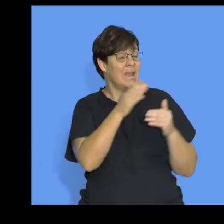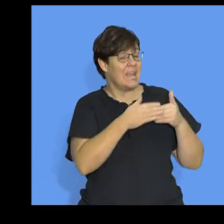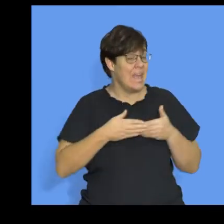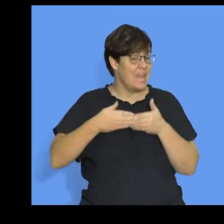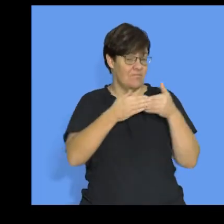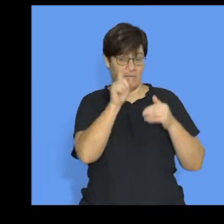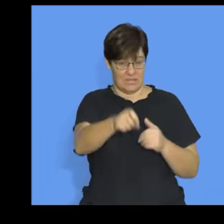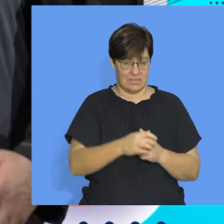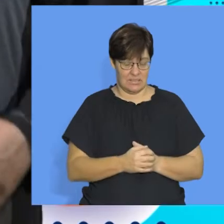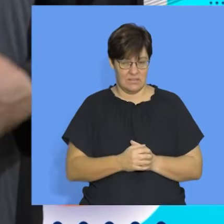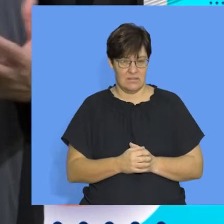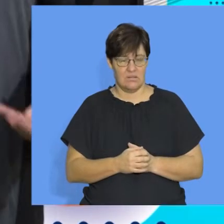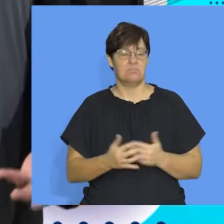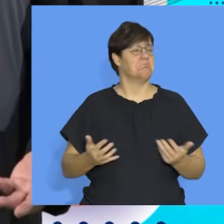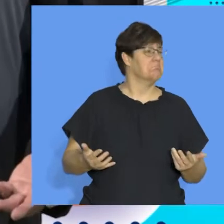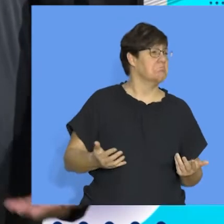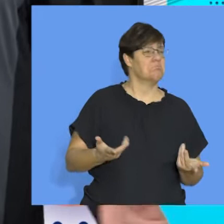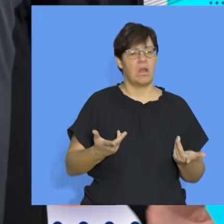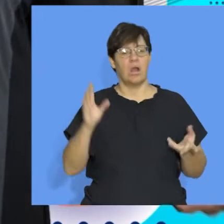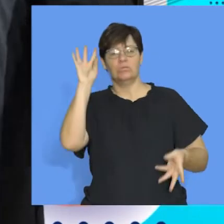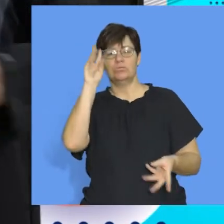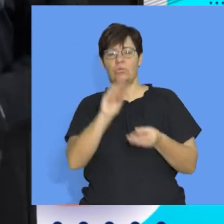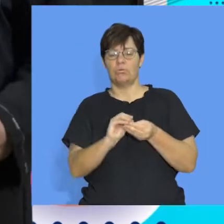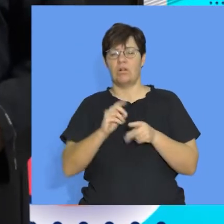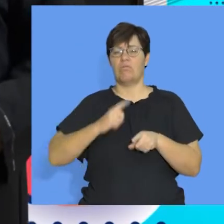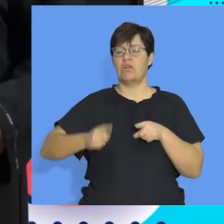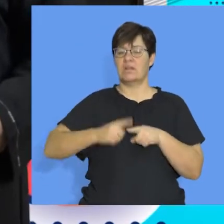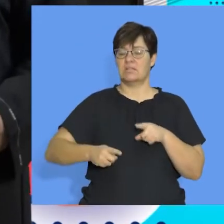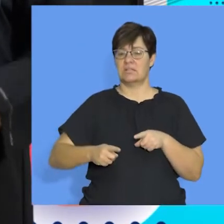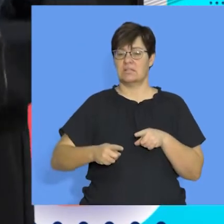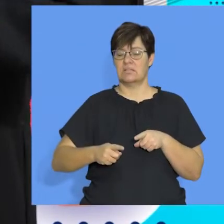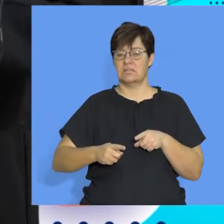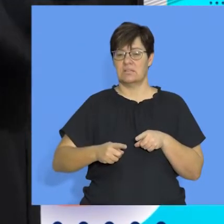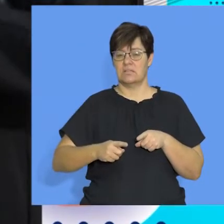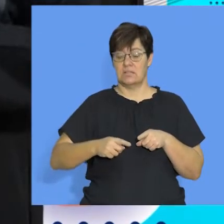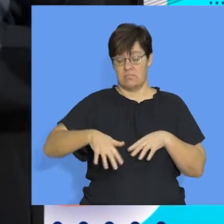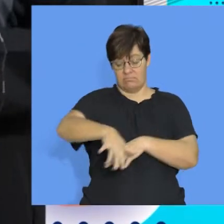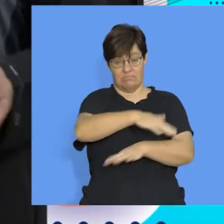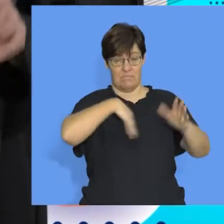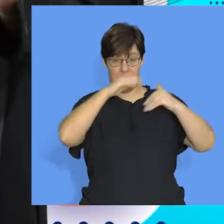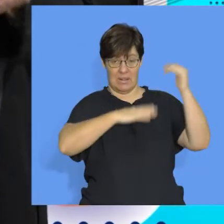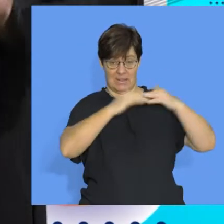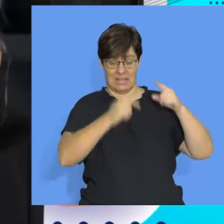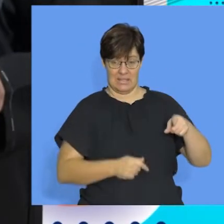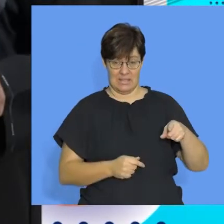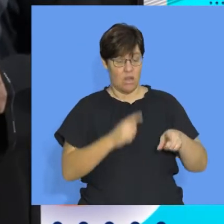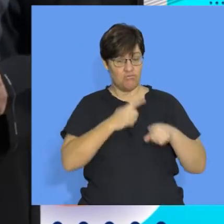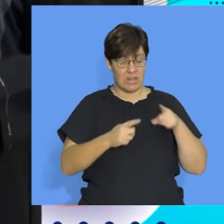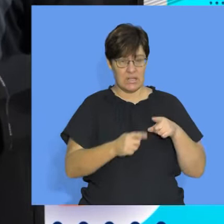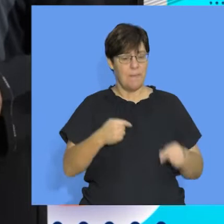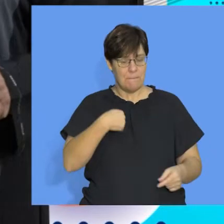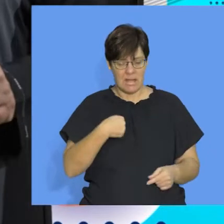because if you are given the total rent of the premises, but you need the factory